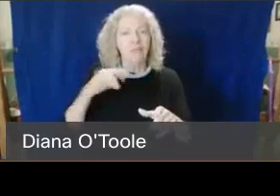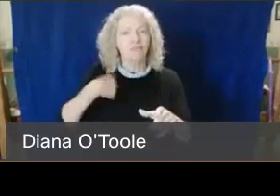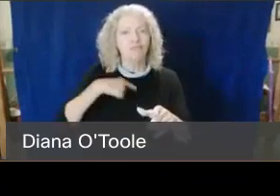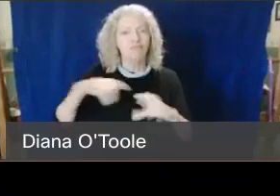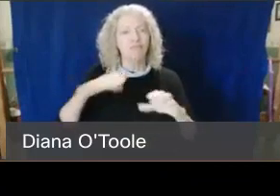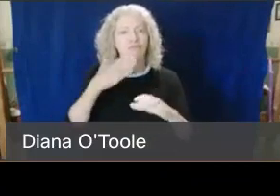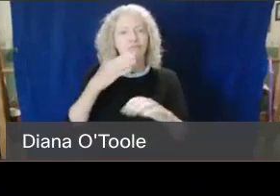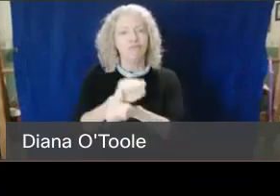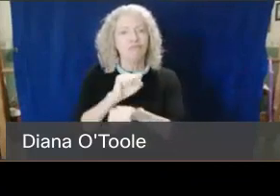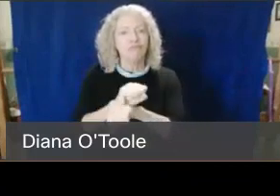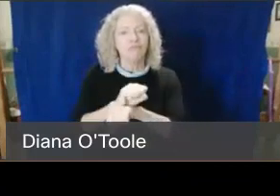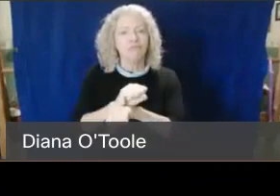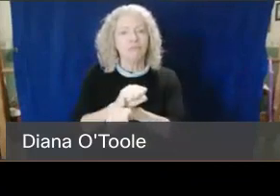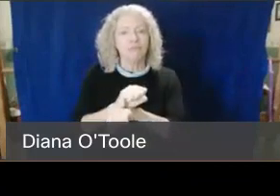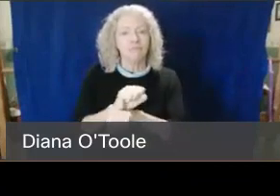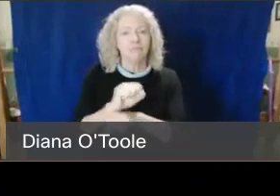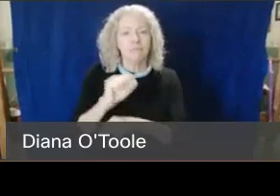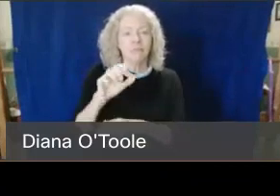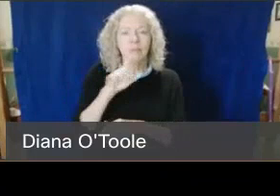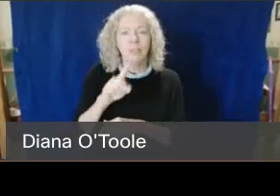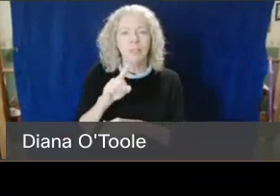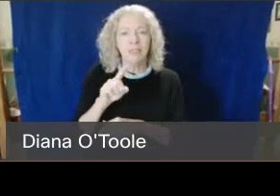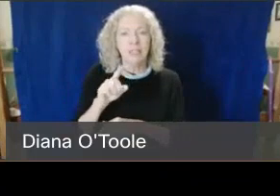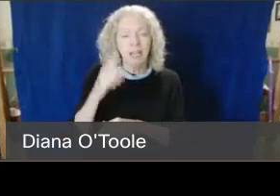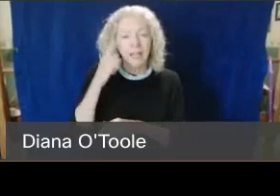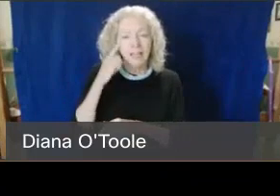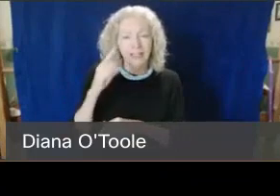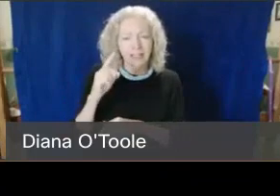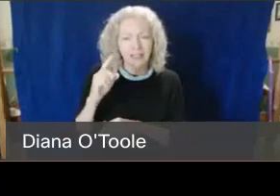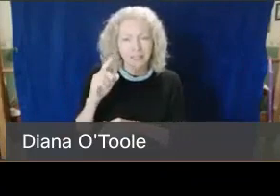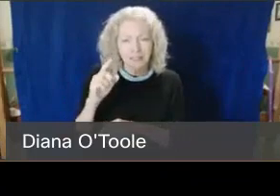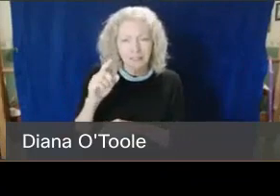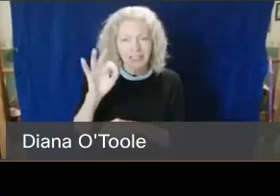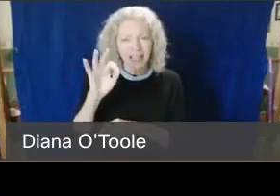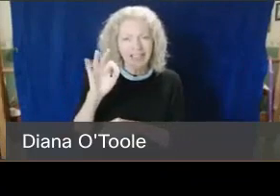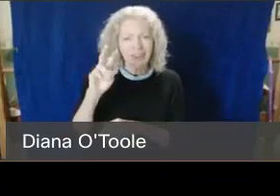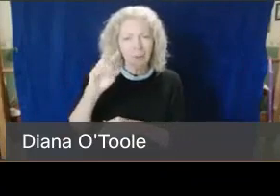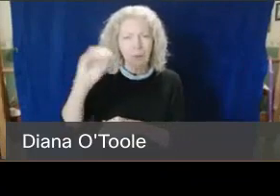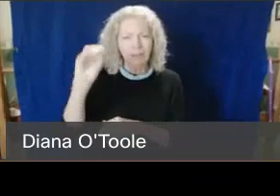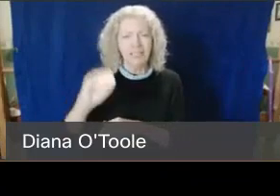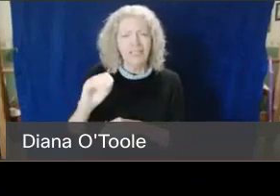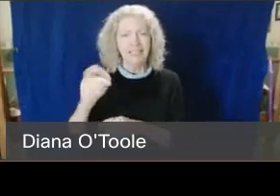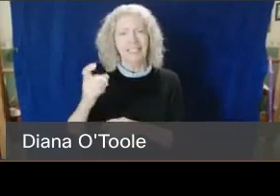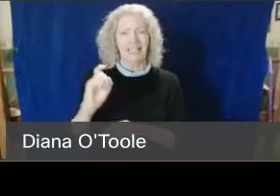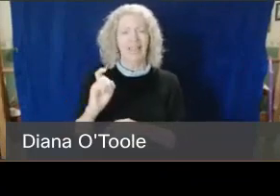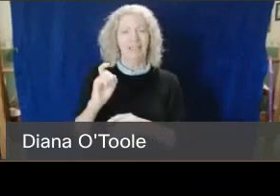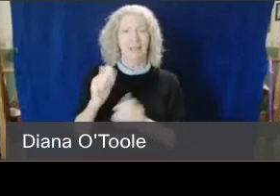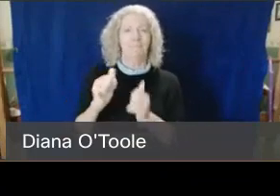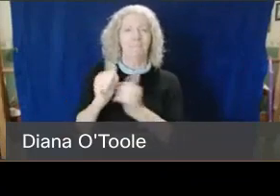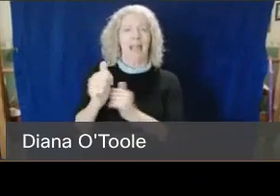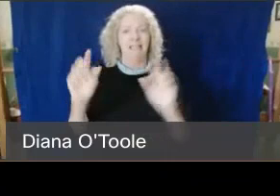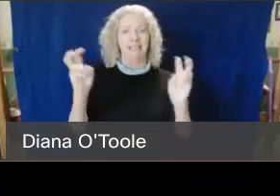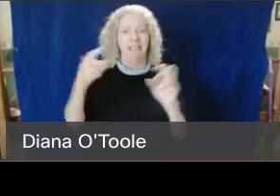So 92% of students, I think, gave us a passing grade for how we did. Some of their suggestions were communicate